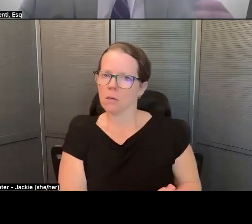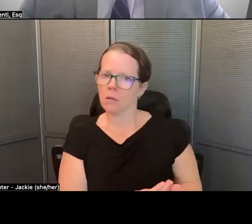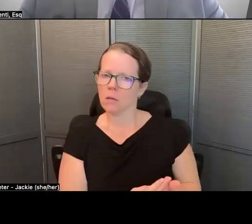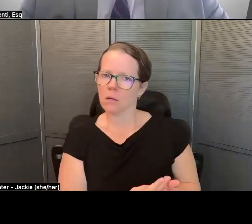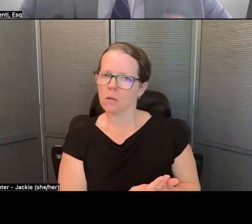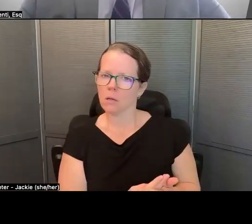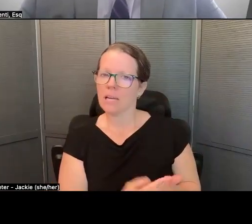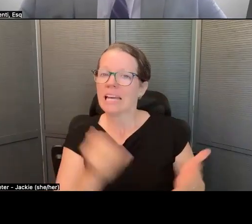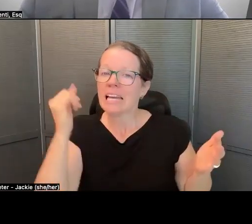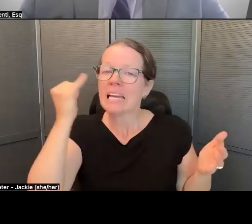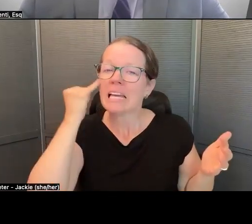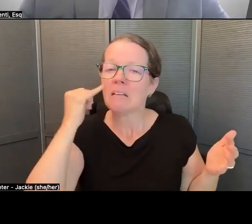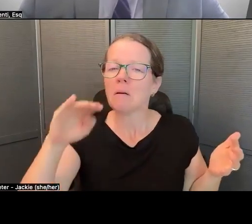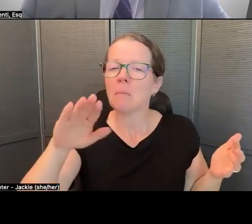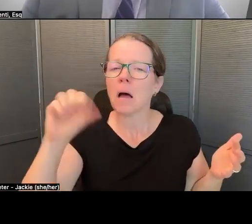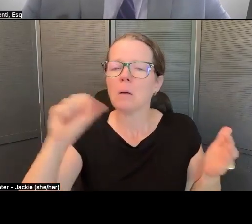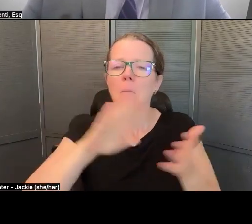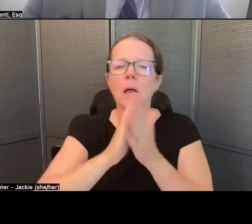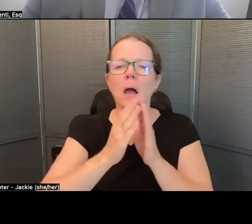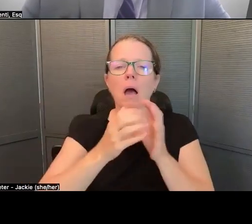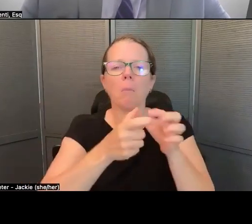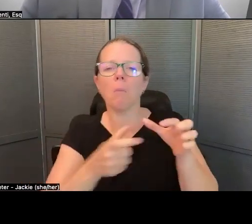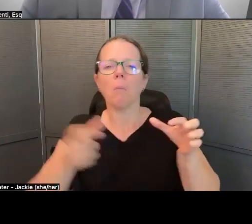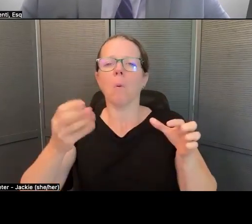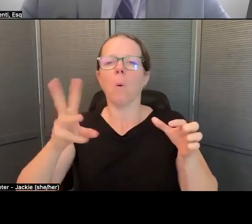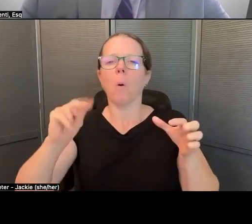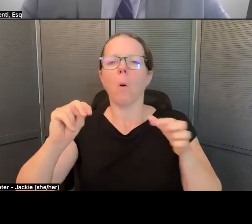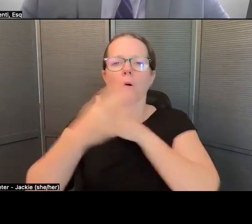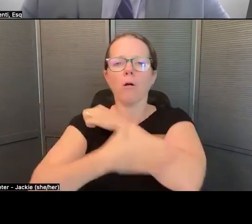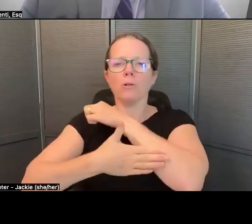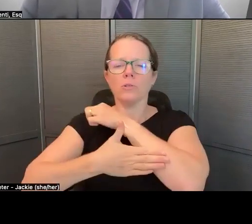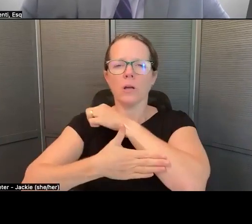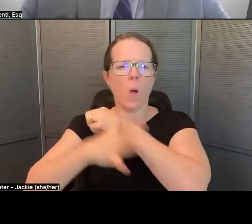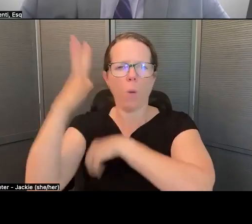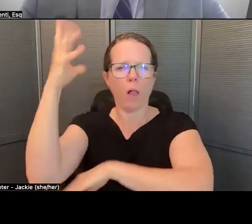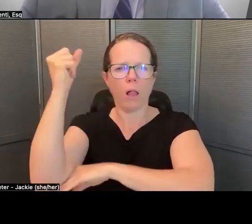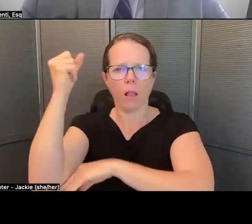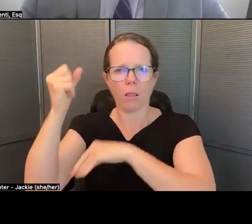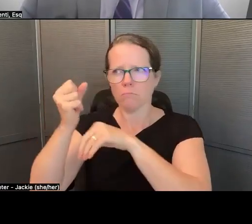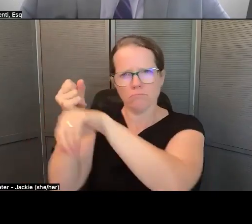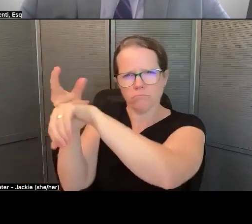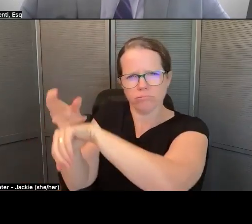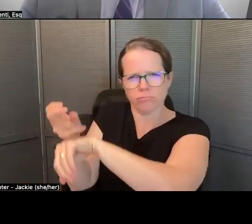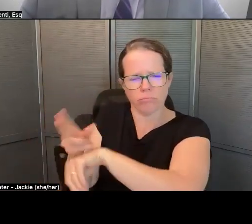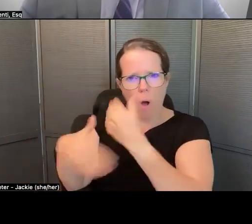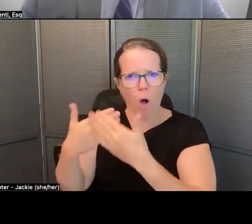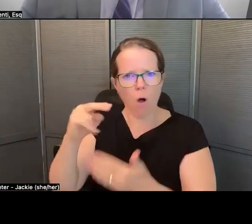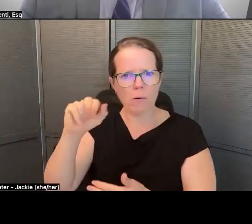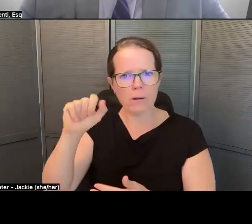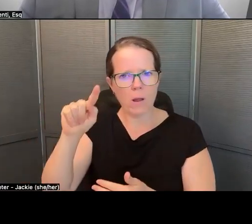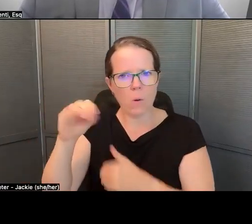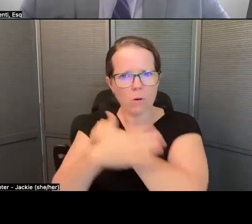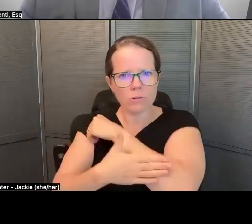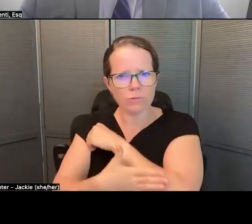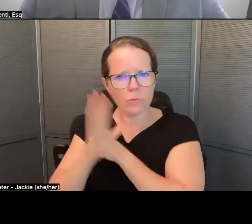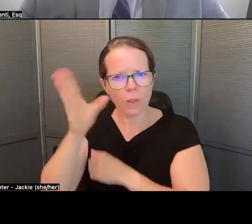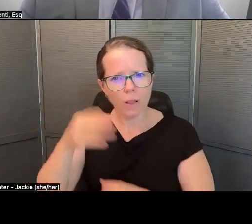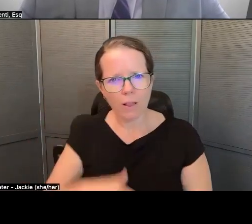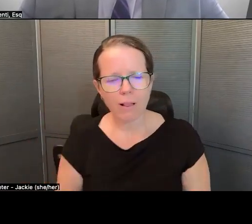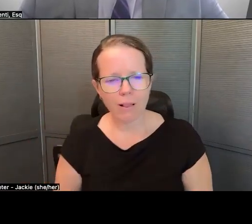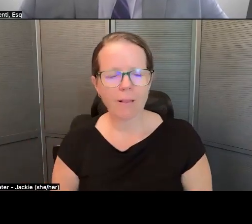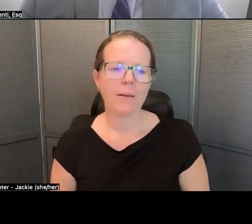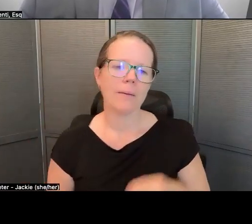if you compare us to the rest of our NATO partners. I just wanted to, just by a brief comparison, if you